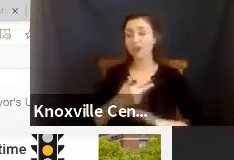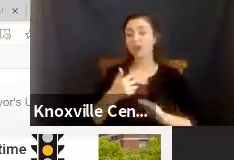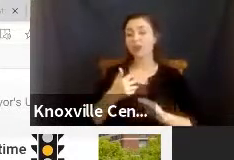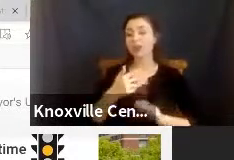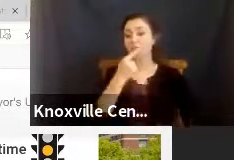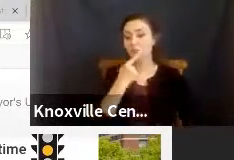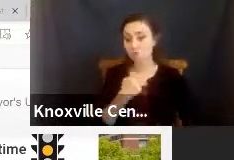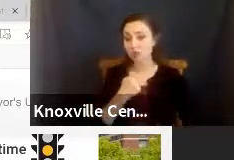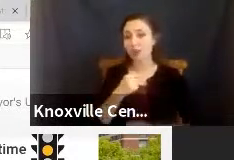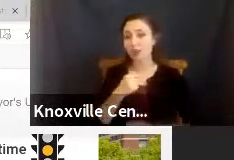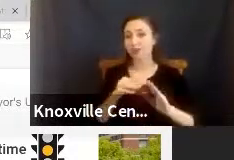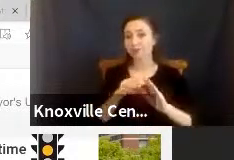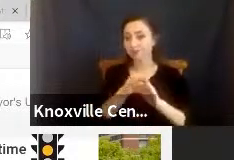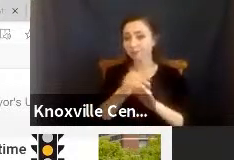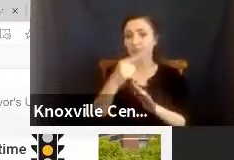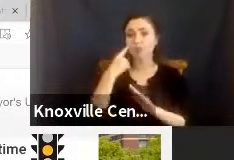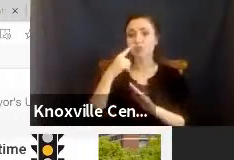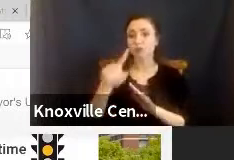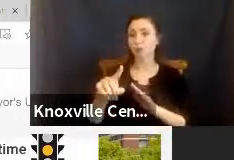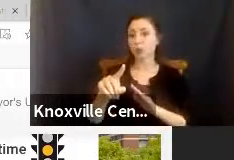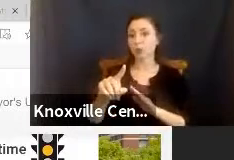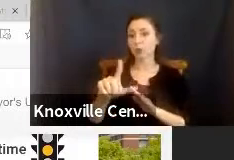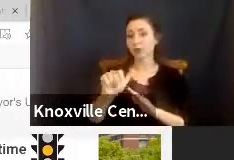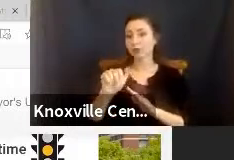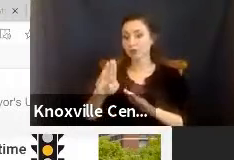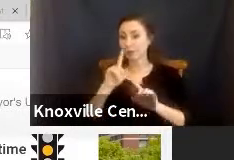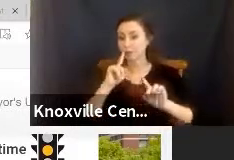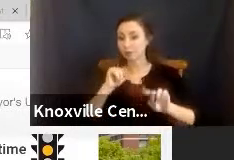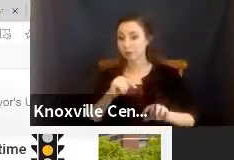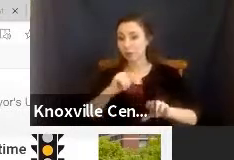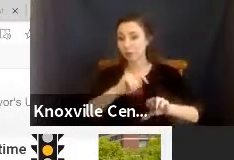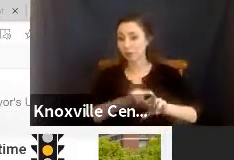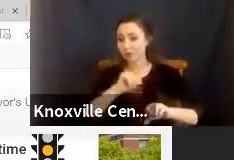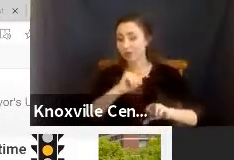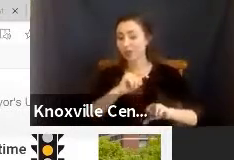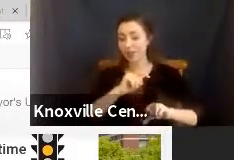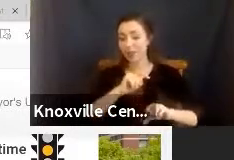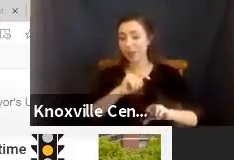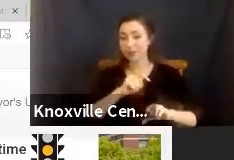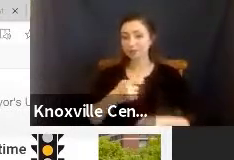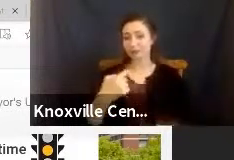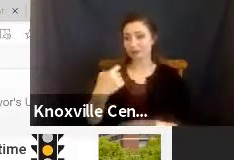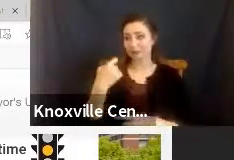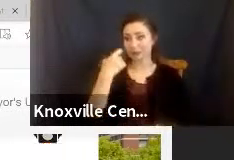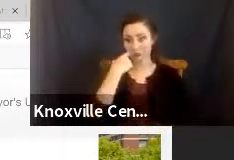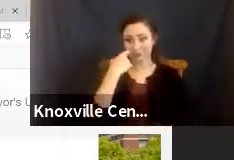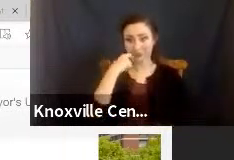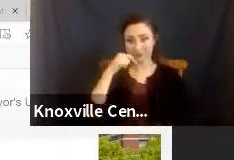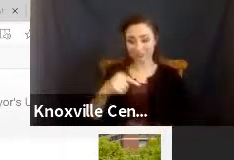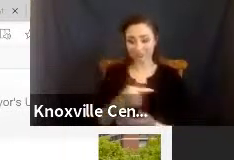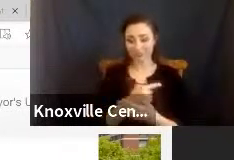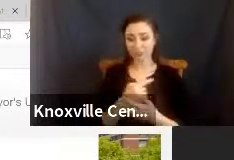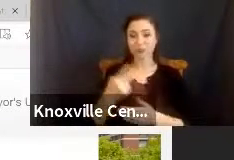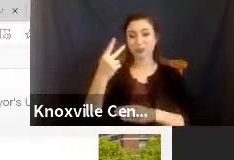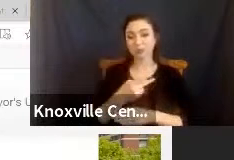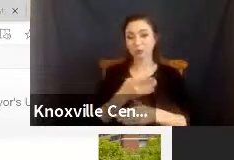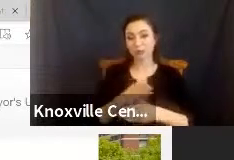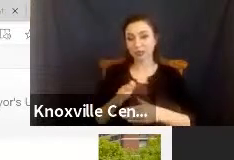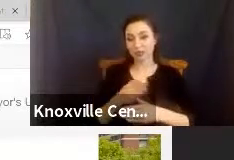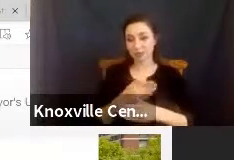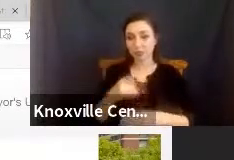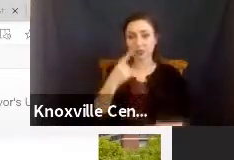time. But since September 4th, it has remained around a 2-day average. Regarding testing, we saw